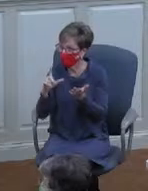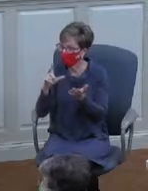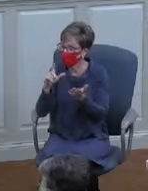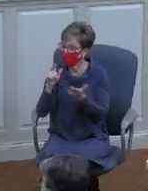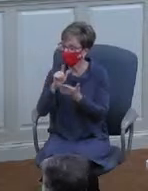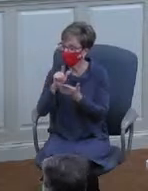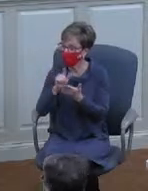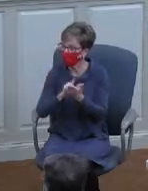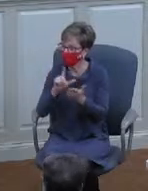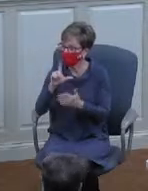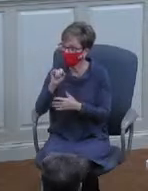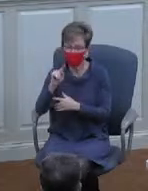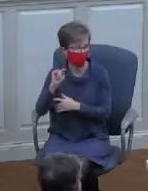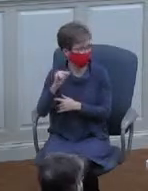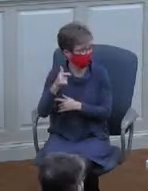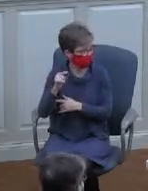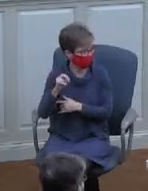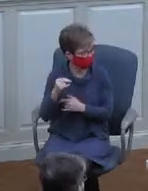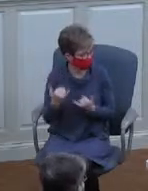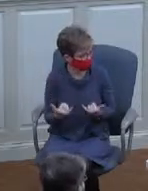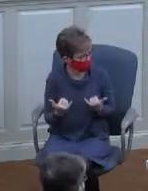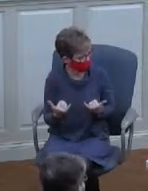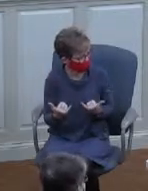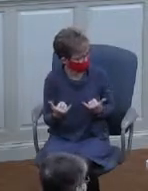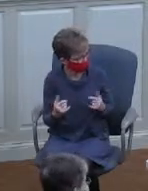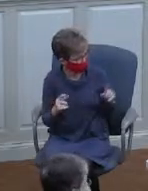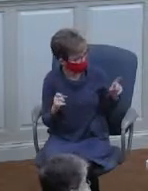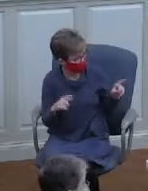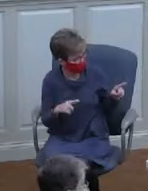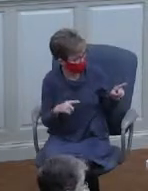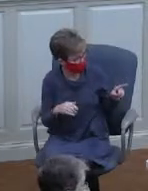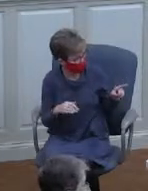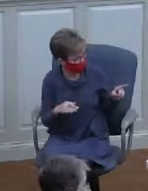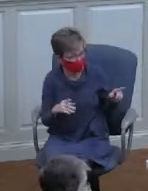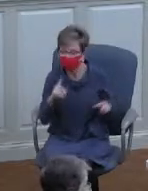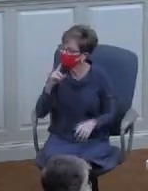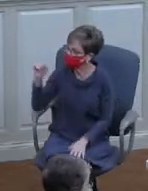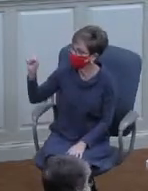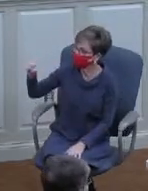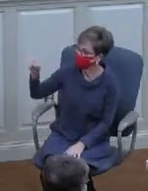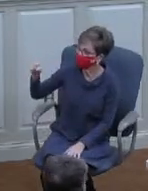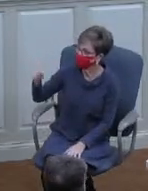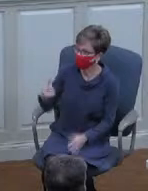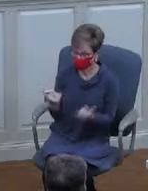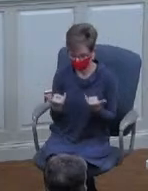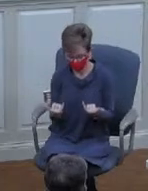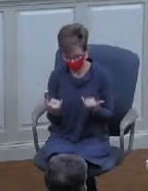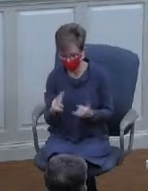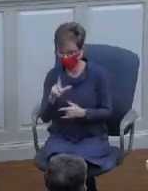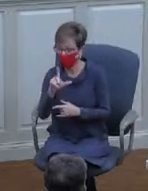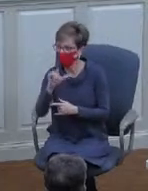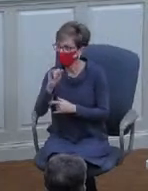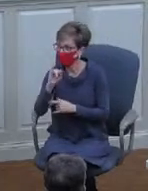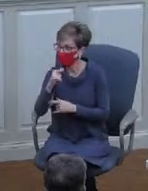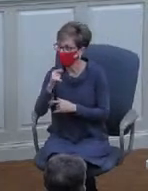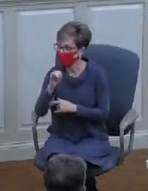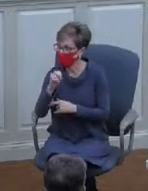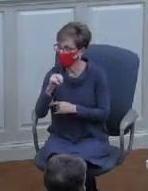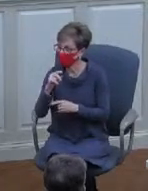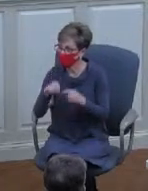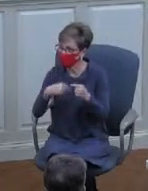litigation. Is it current litigation, sir? Or pending? Current litigation pursuant to